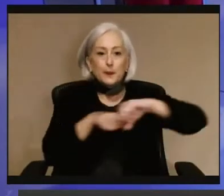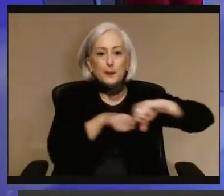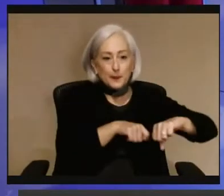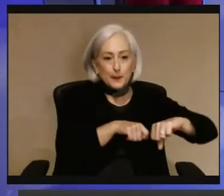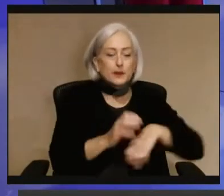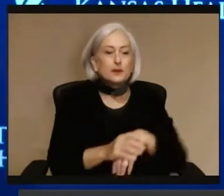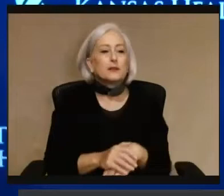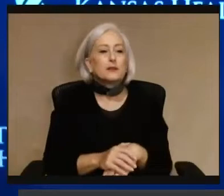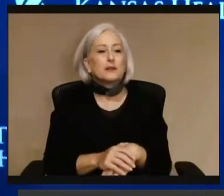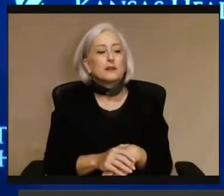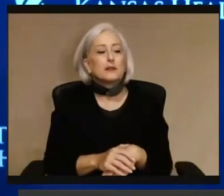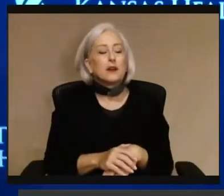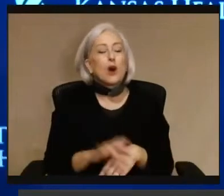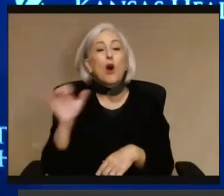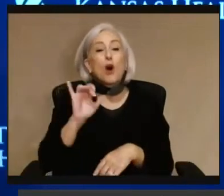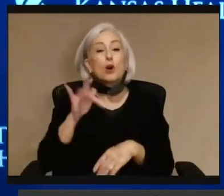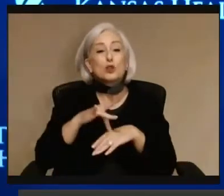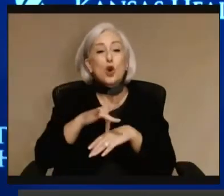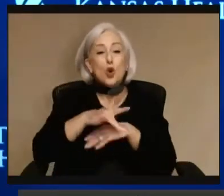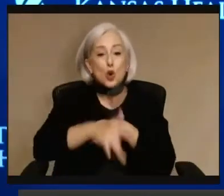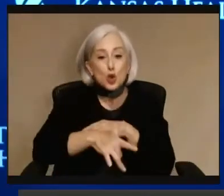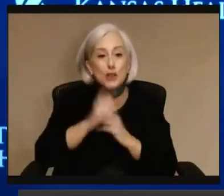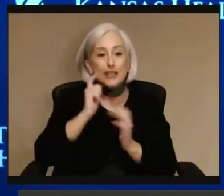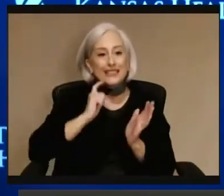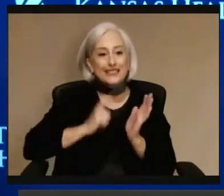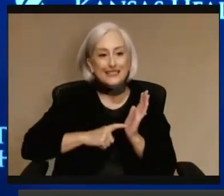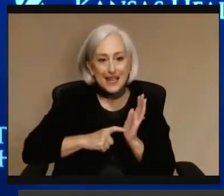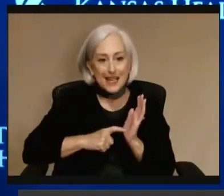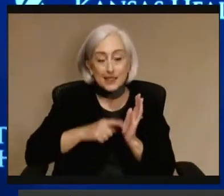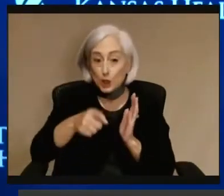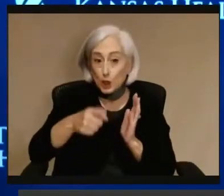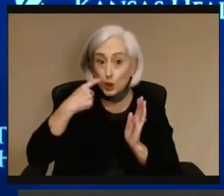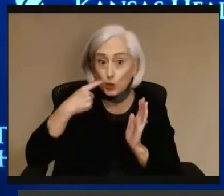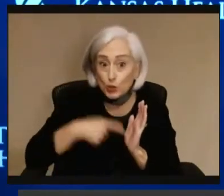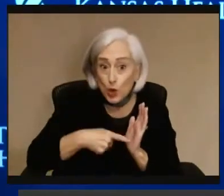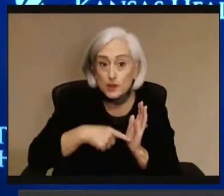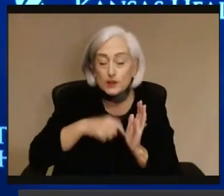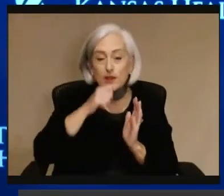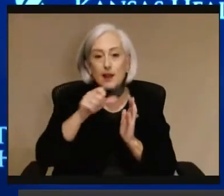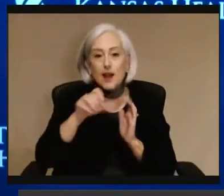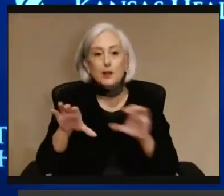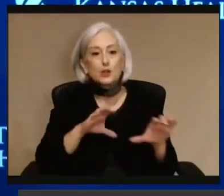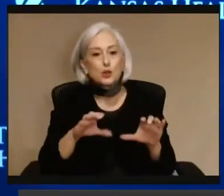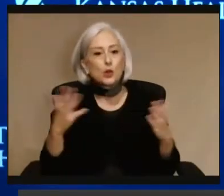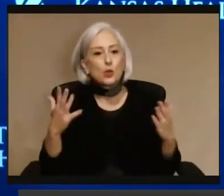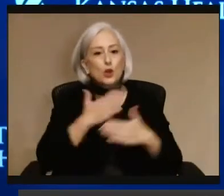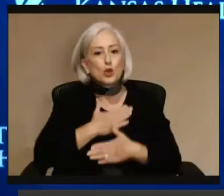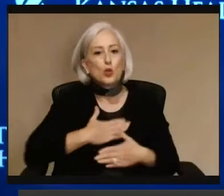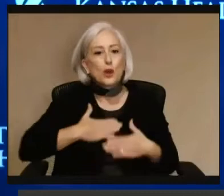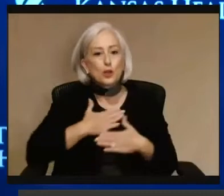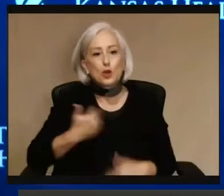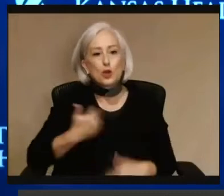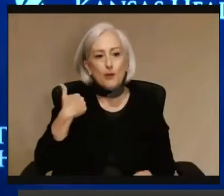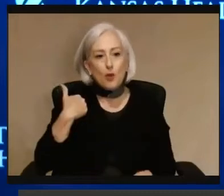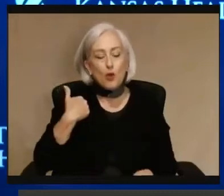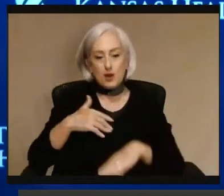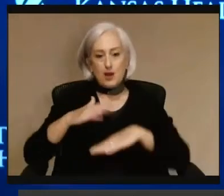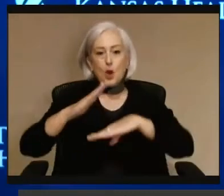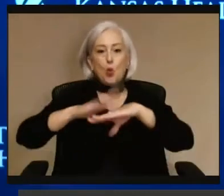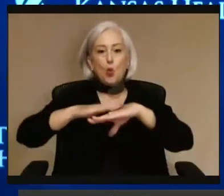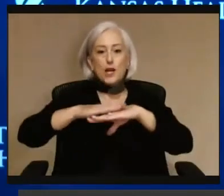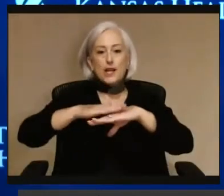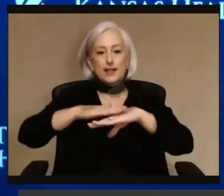noticing you're not enjoying or not doing things that you used to love and enjoy, that's a warning sign. Yeah. That should be like the